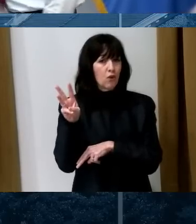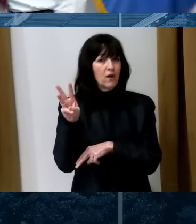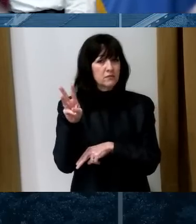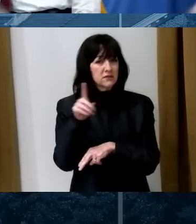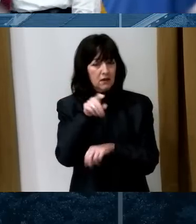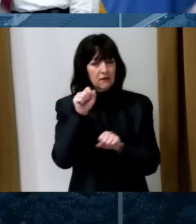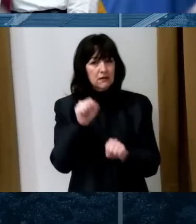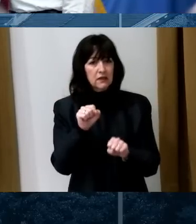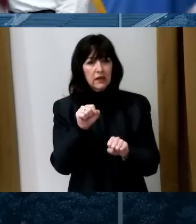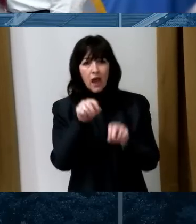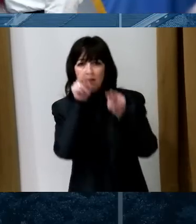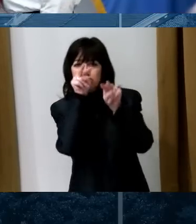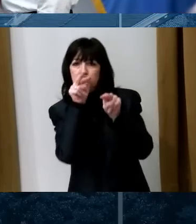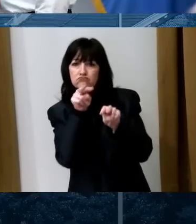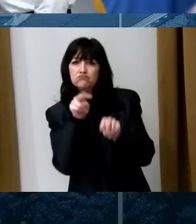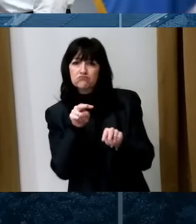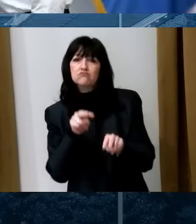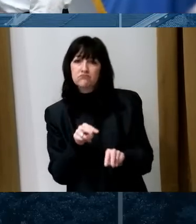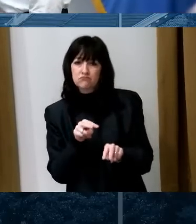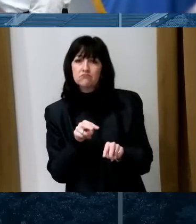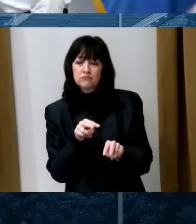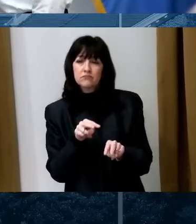track of those,